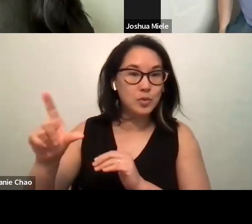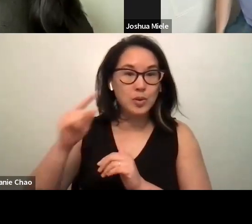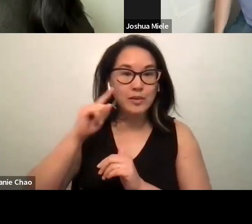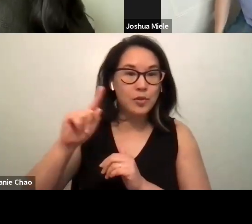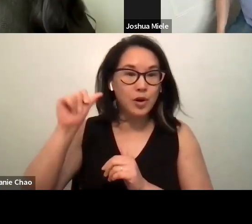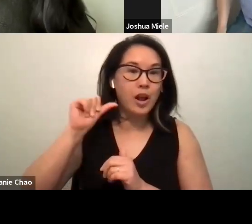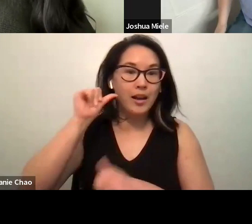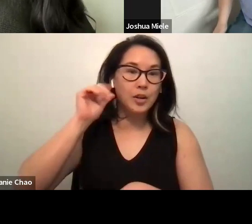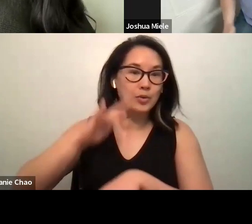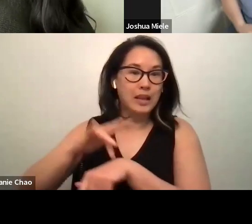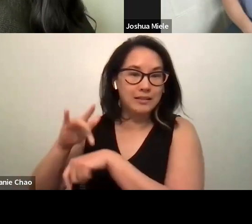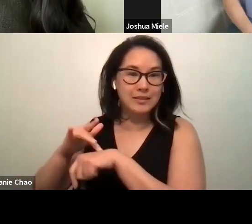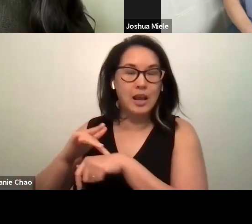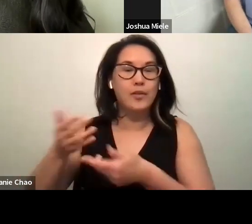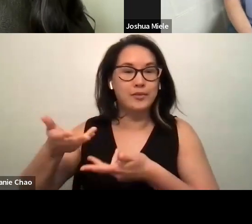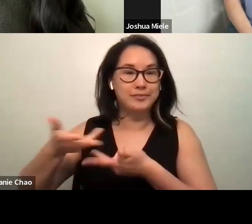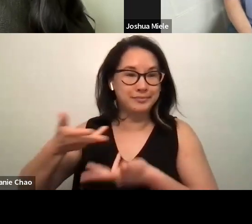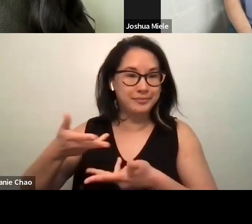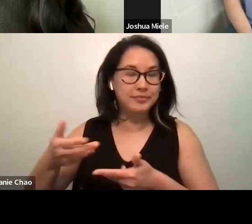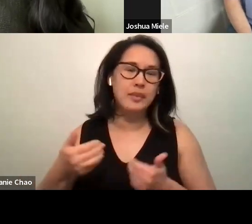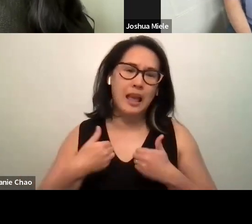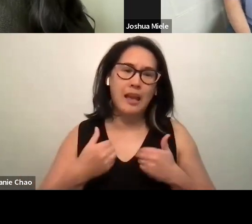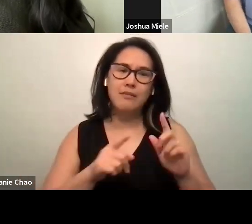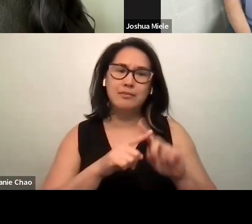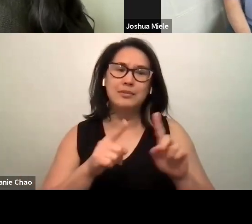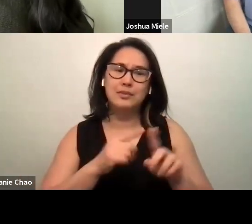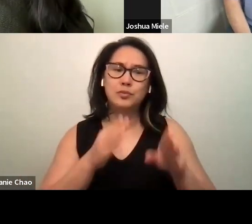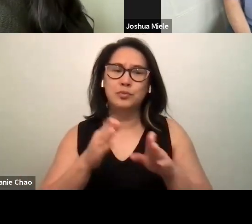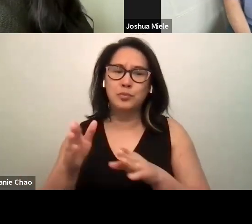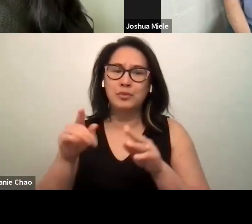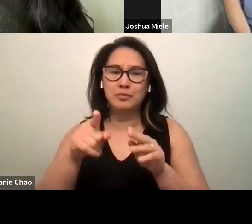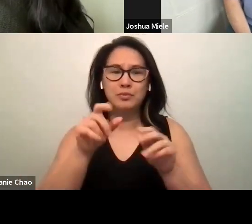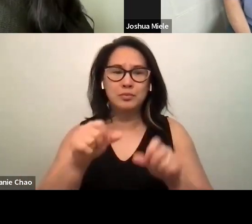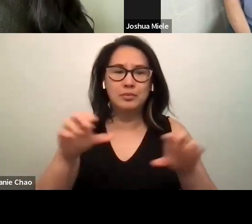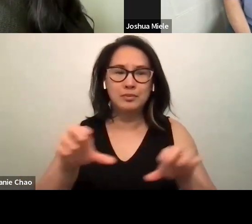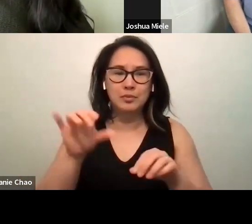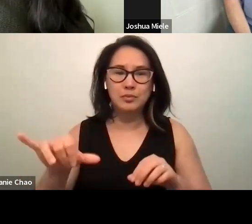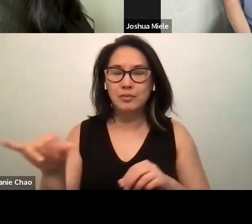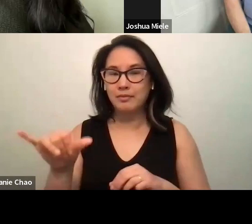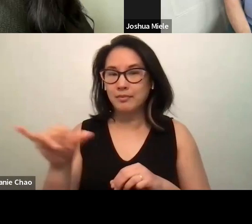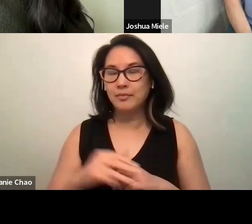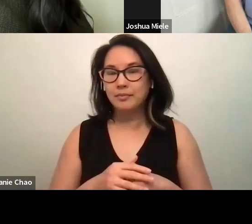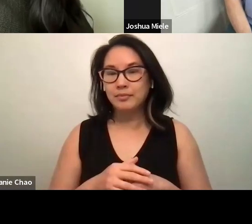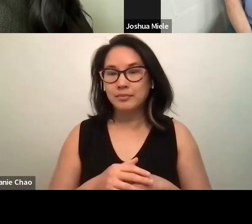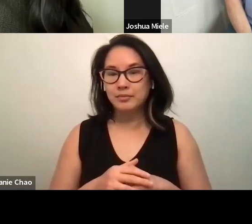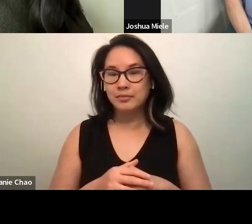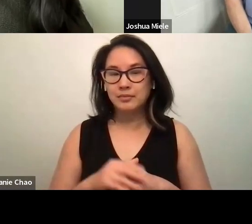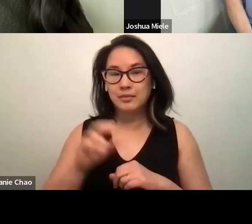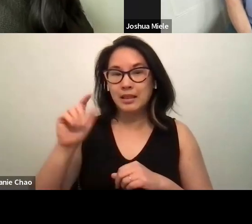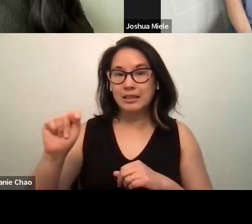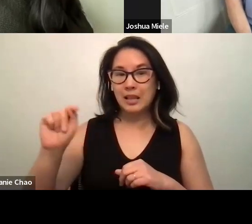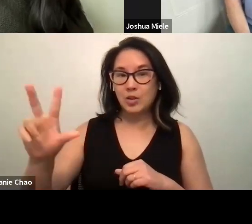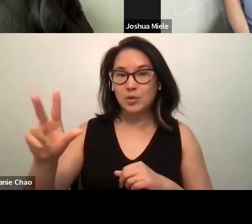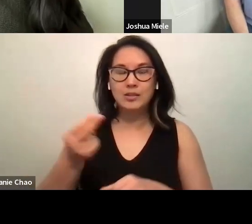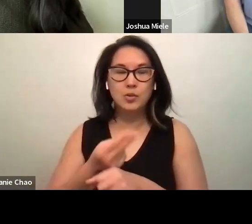audio tactile interaction. There are lots of other ways to do it. There are ways to, the T3 uses